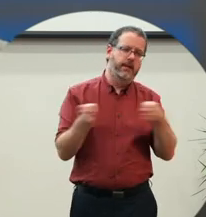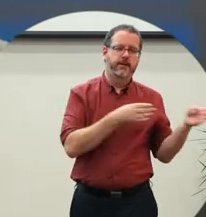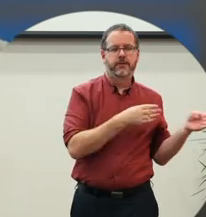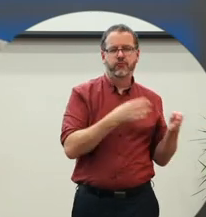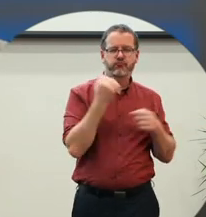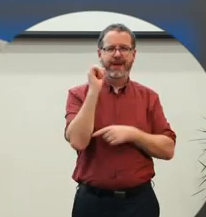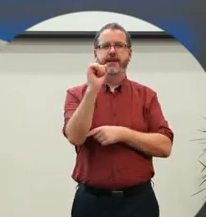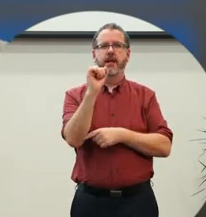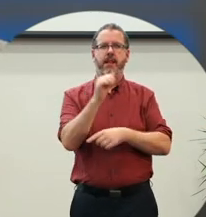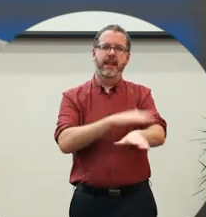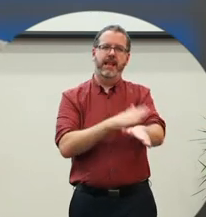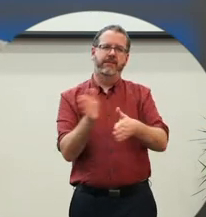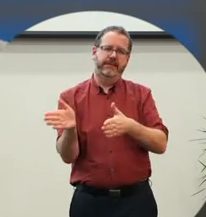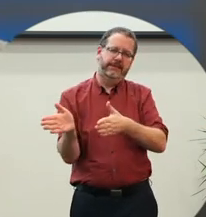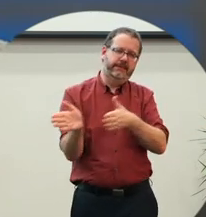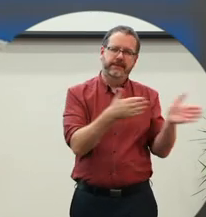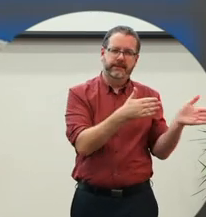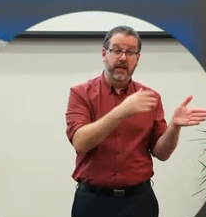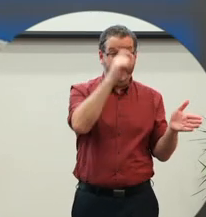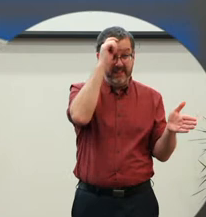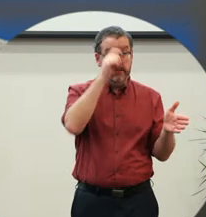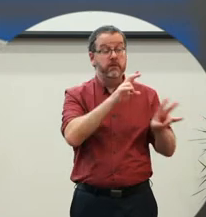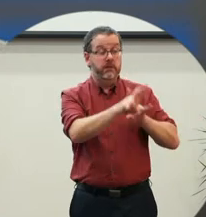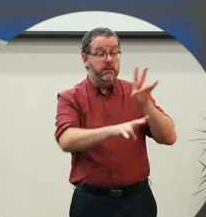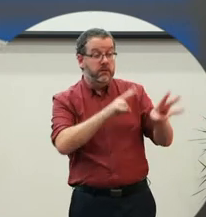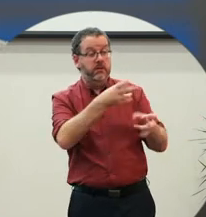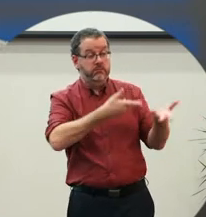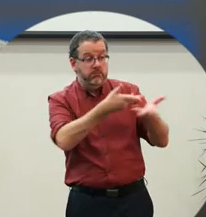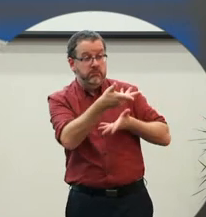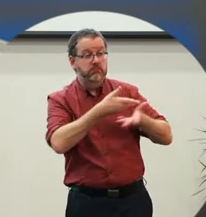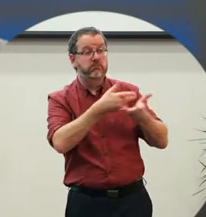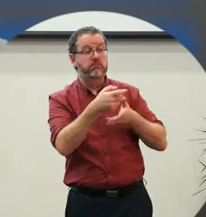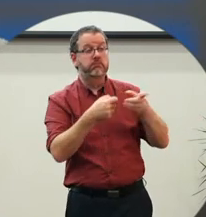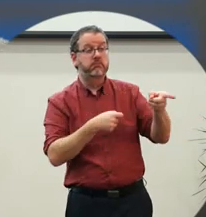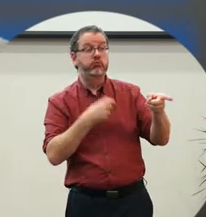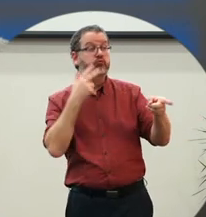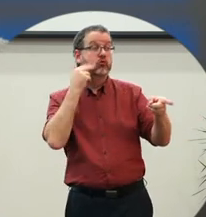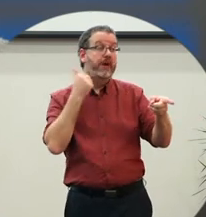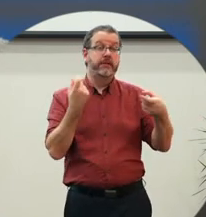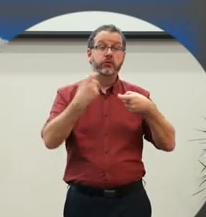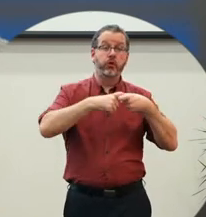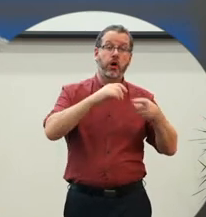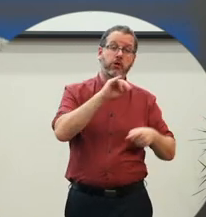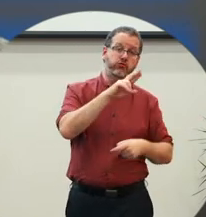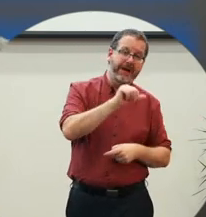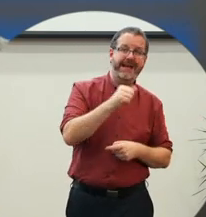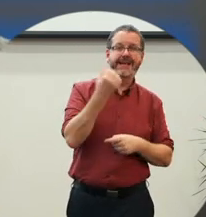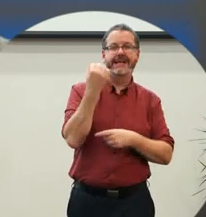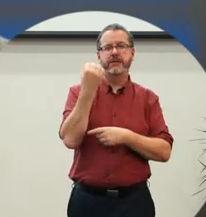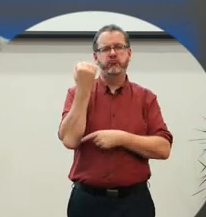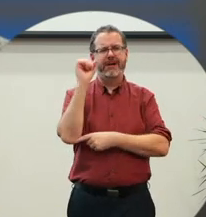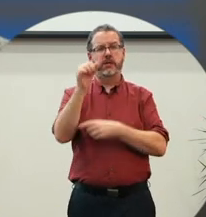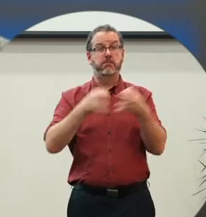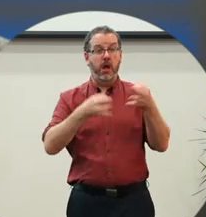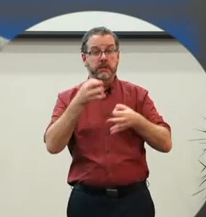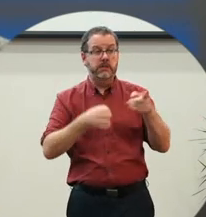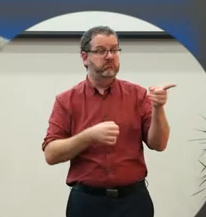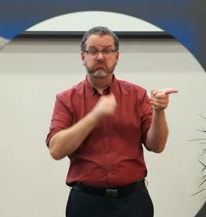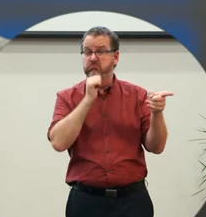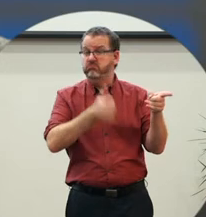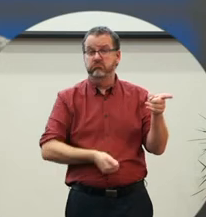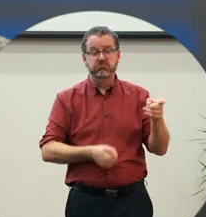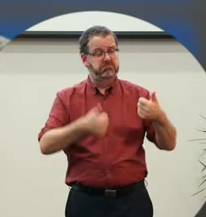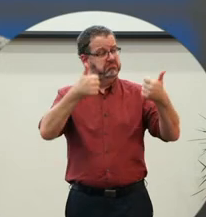I honestly don't think that she has a regret about joining the IRA or being involved in radical politics. I really don't. But I think